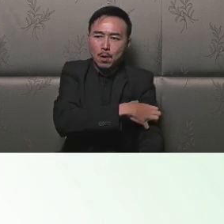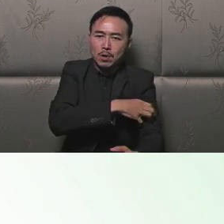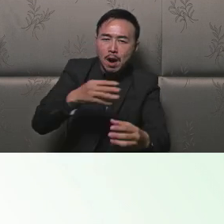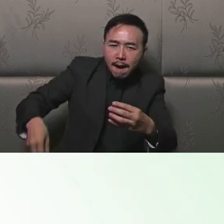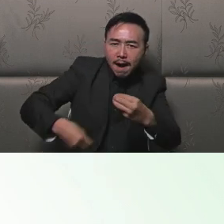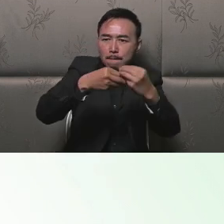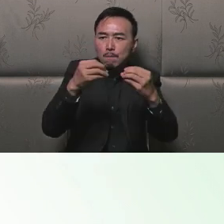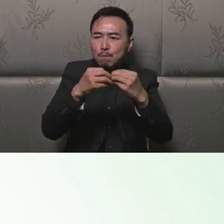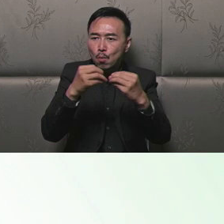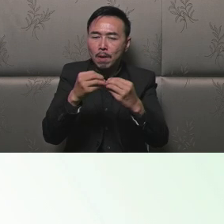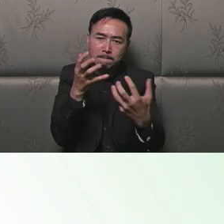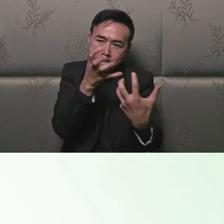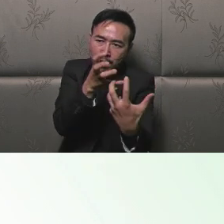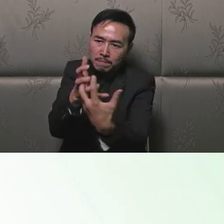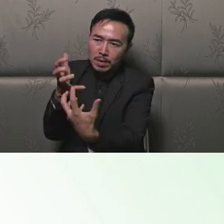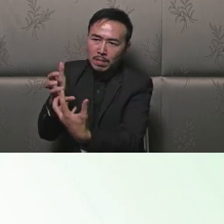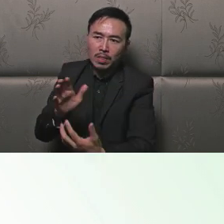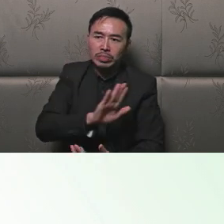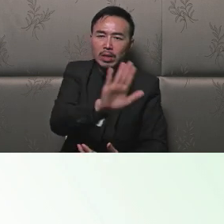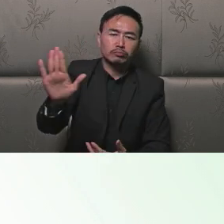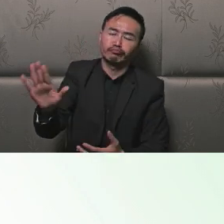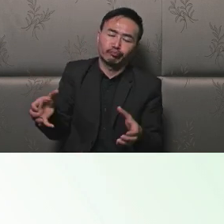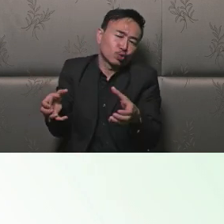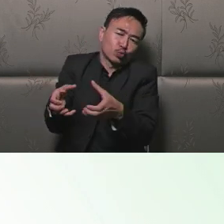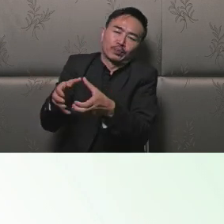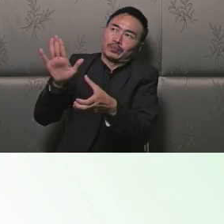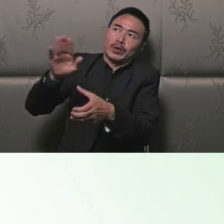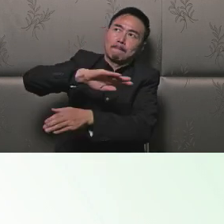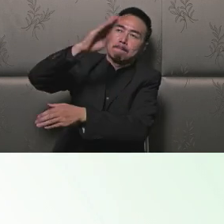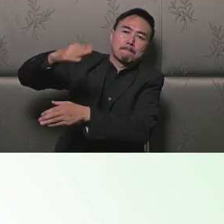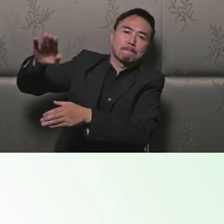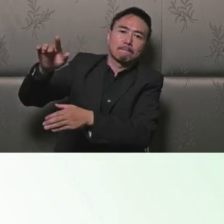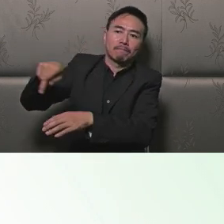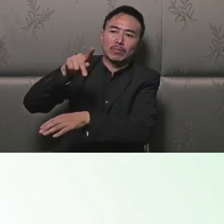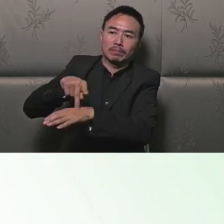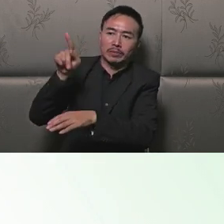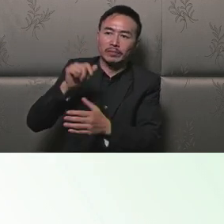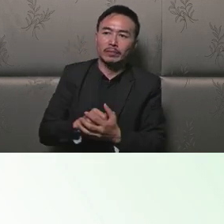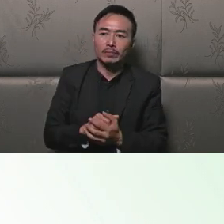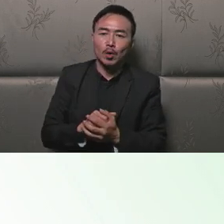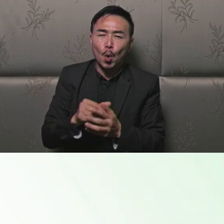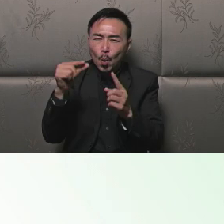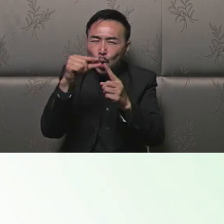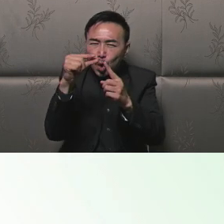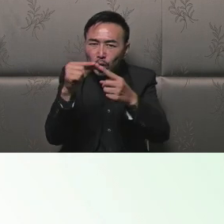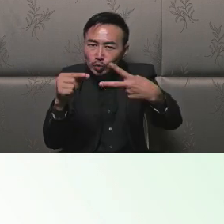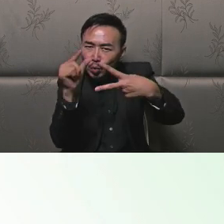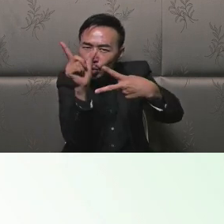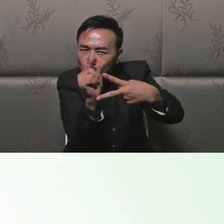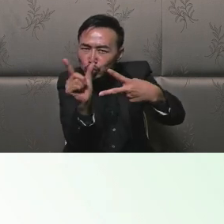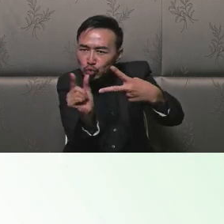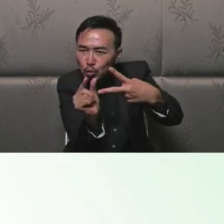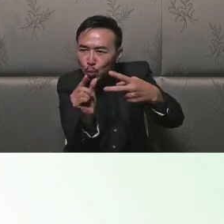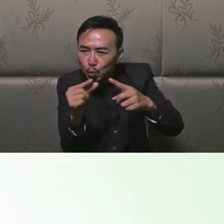acronym. So P stands for the key step number